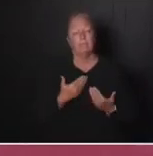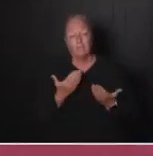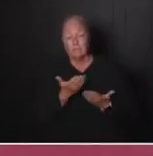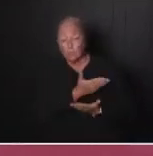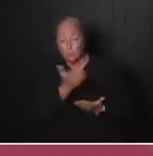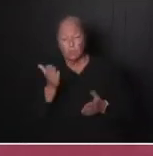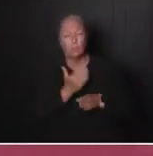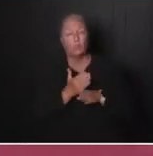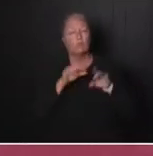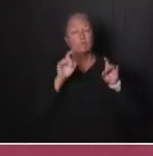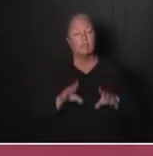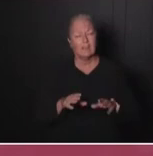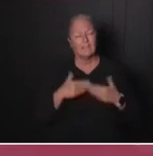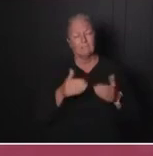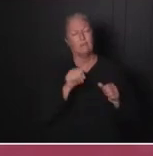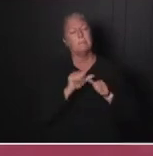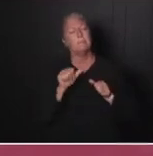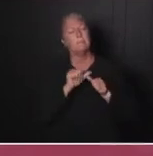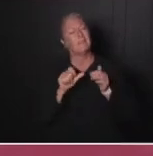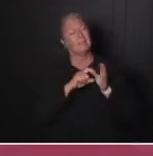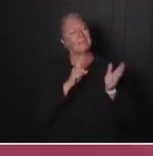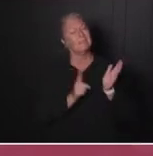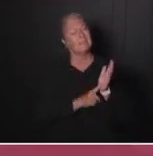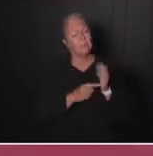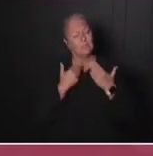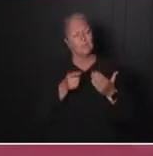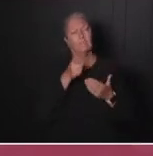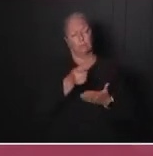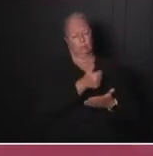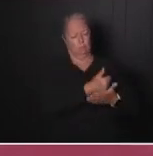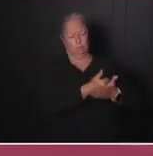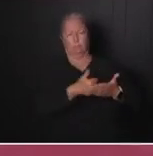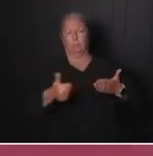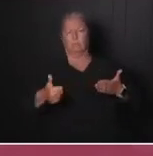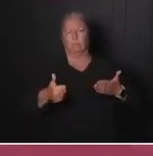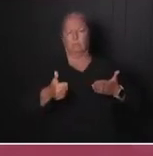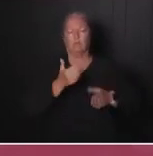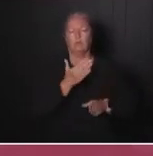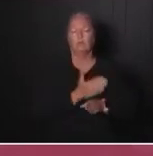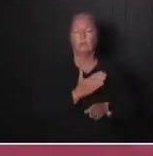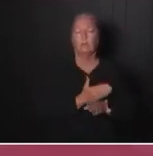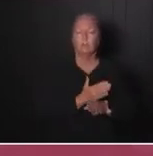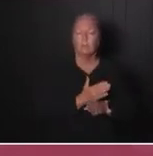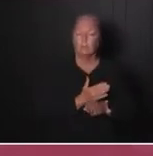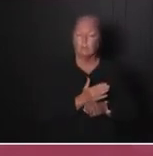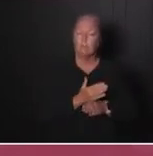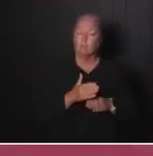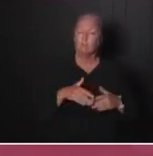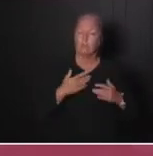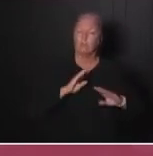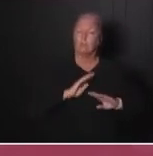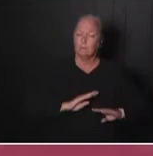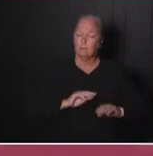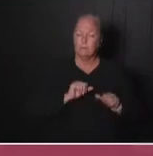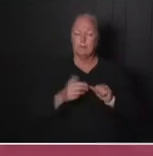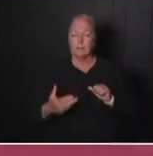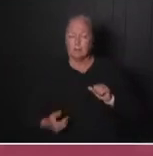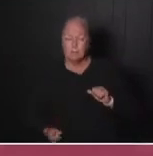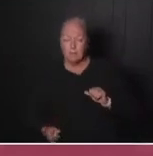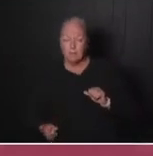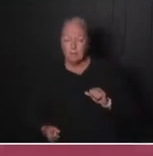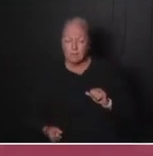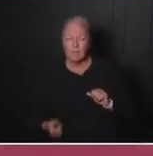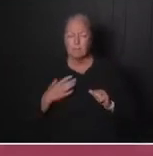a better deal, not just any job, but a secure job. Job security, better pay, a fairer